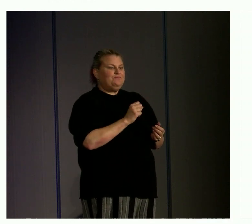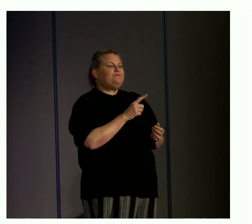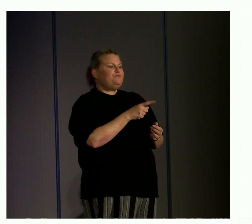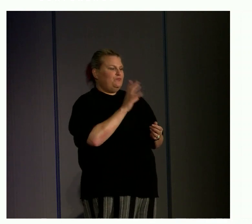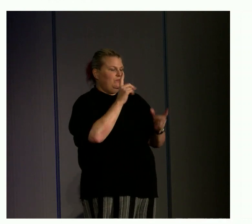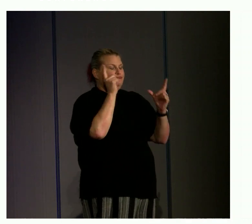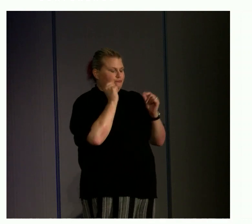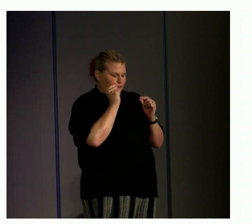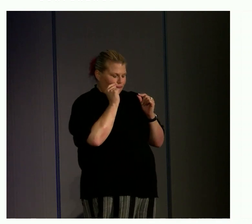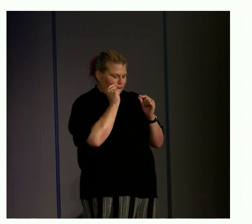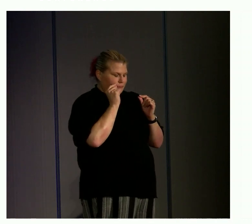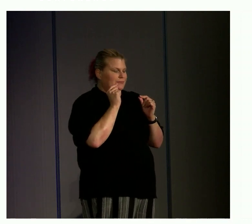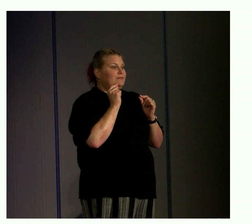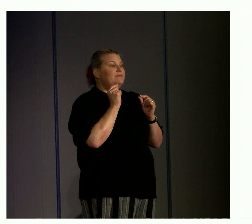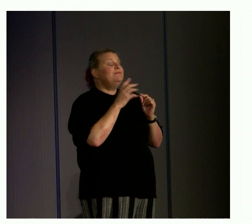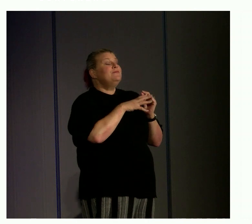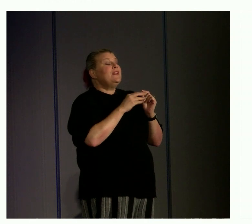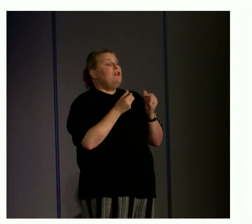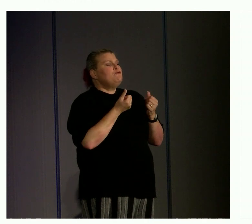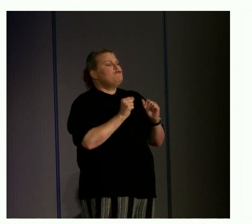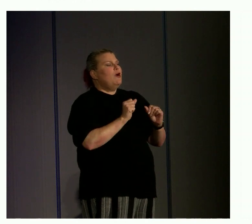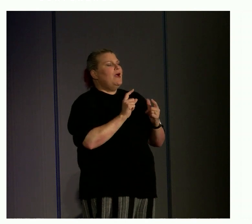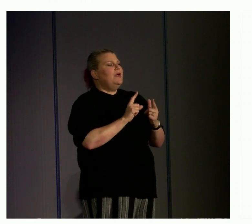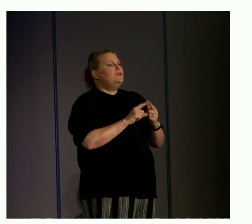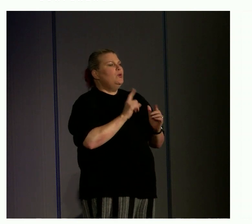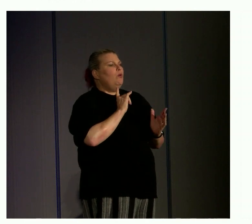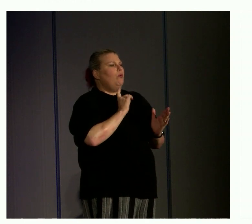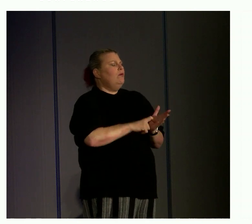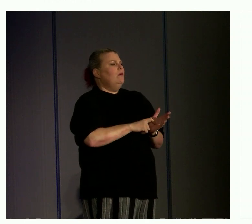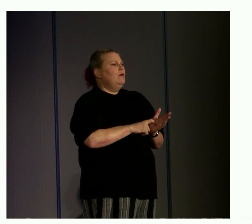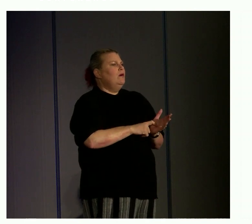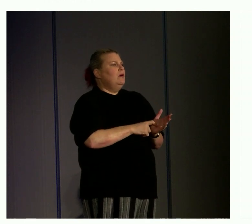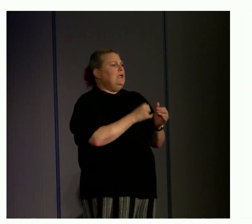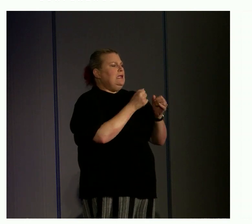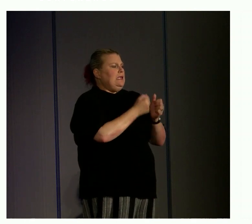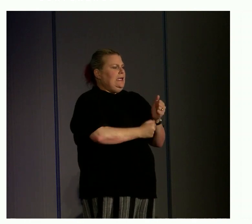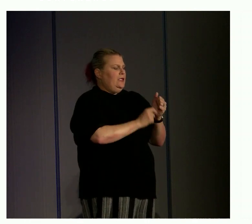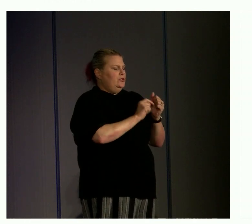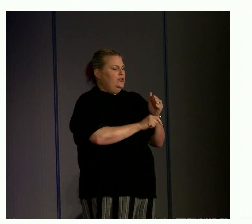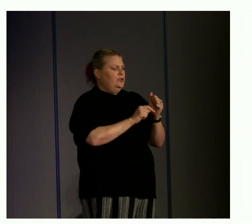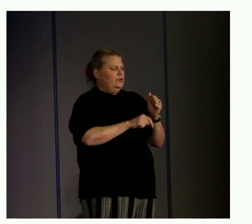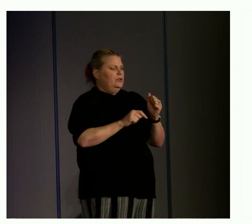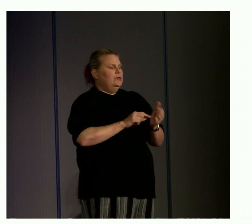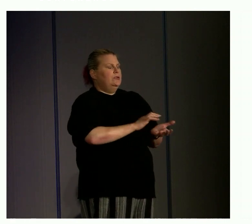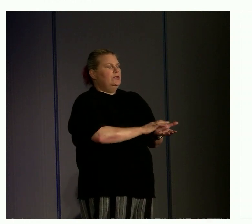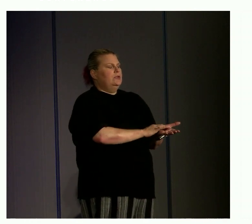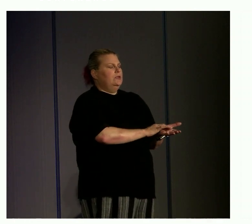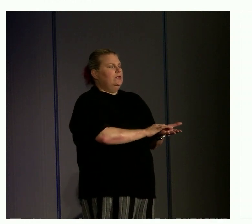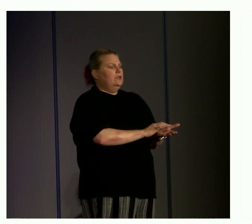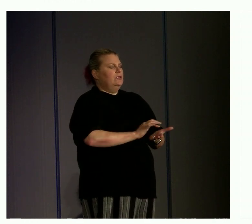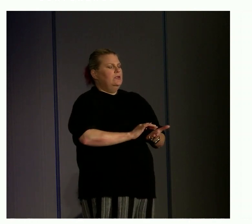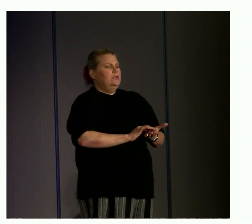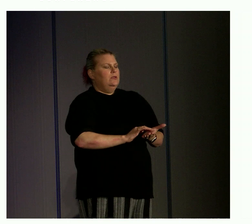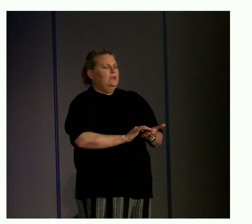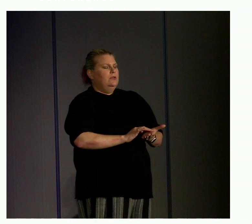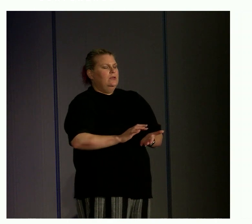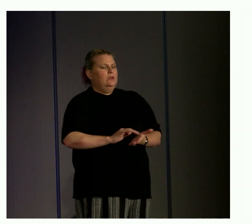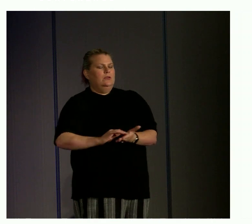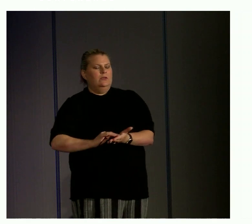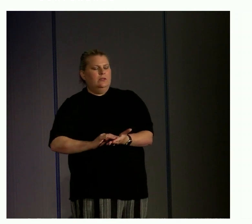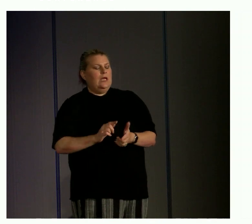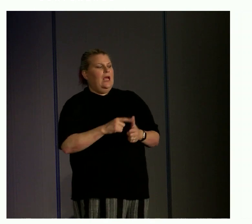will have to close your eyes and to try to identify one by one all the bricks you have, and you will have